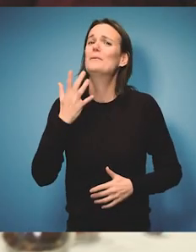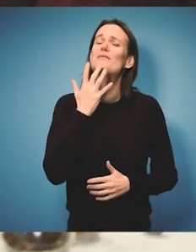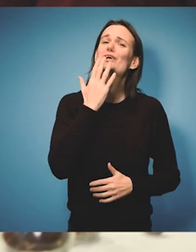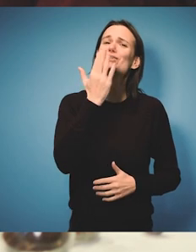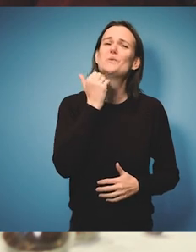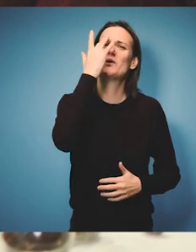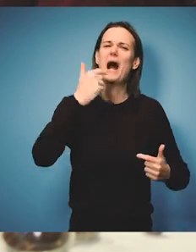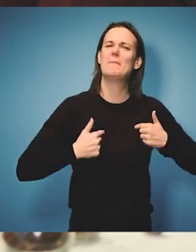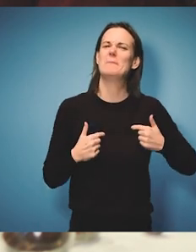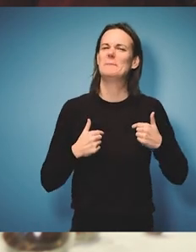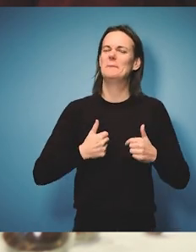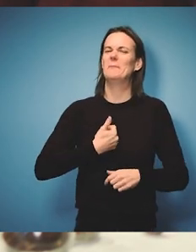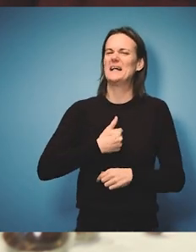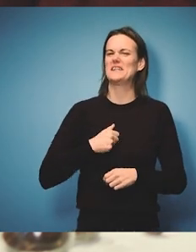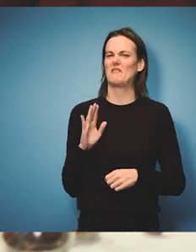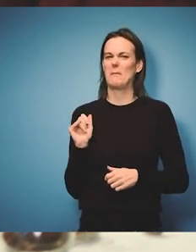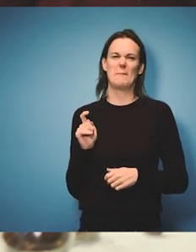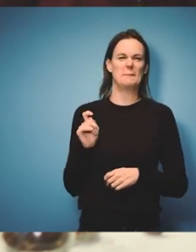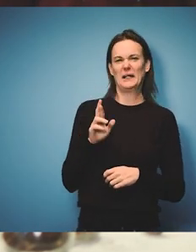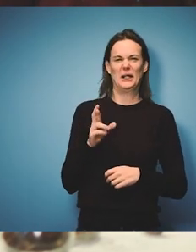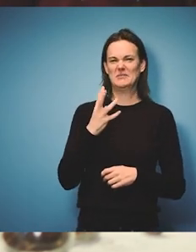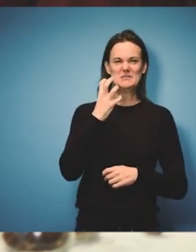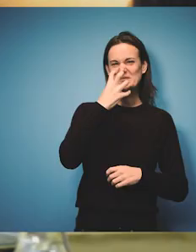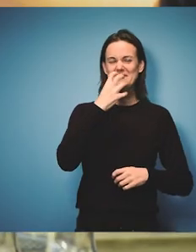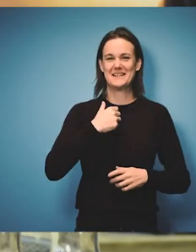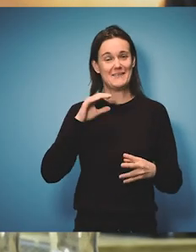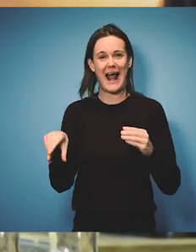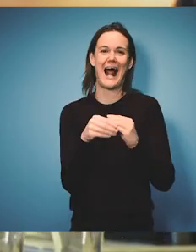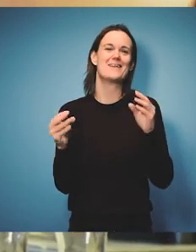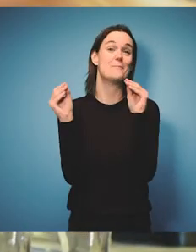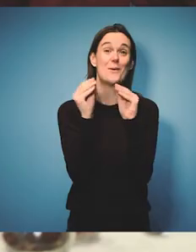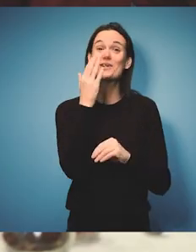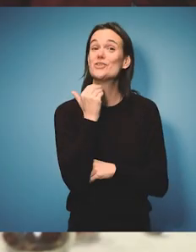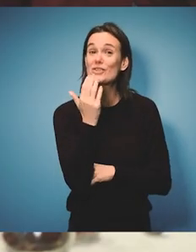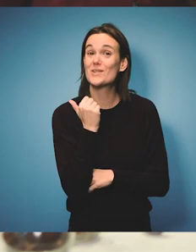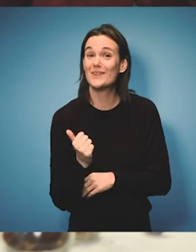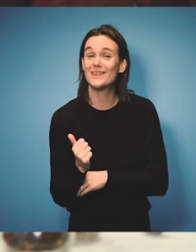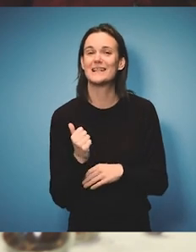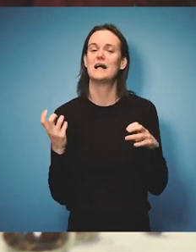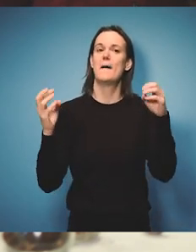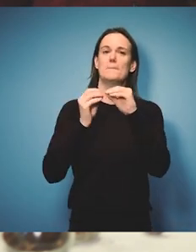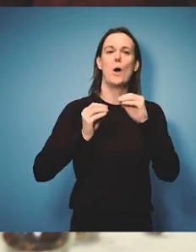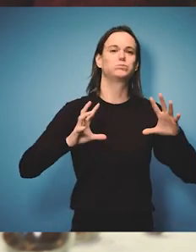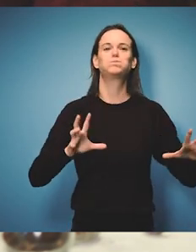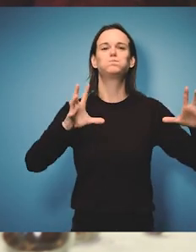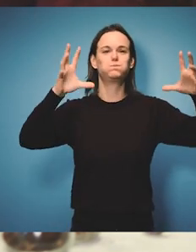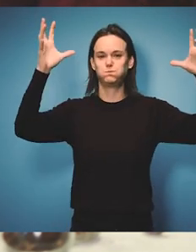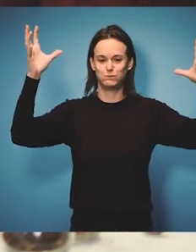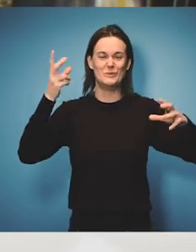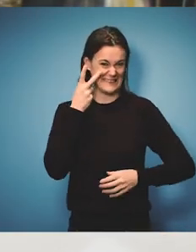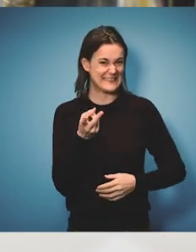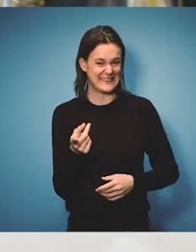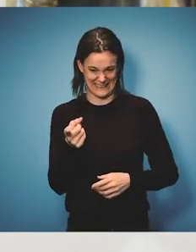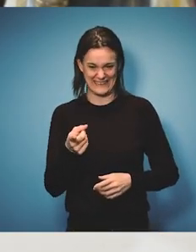little sweet because I'm a touch bitter. So I'm gonna add a little bit more sugar. And that also really gets it nice and